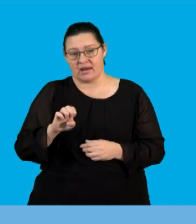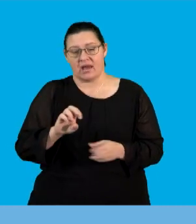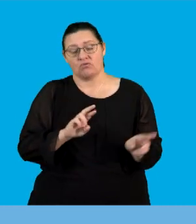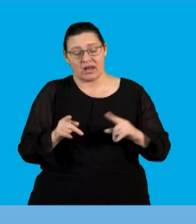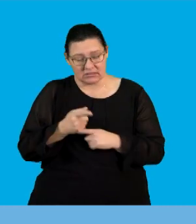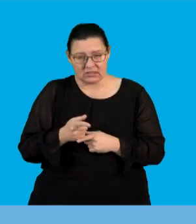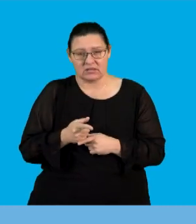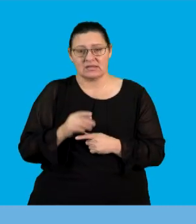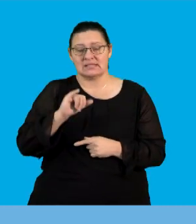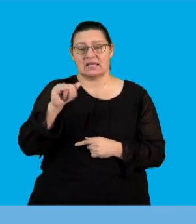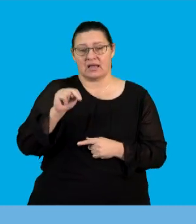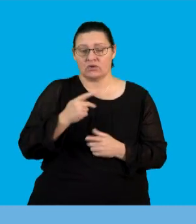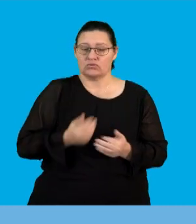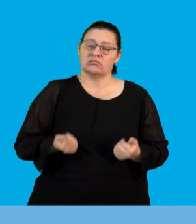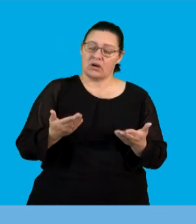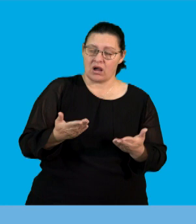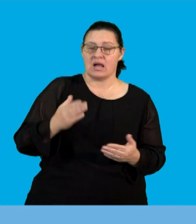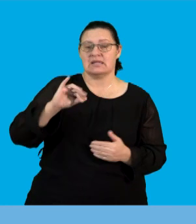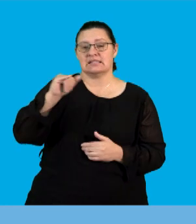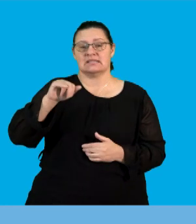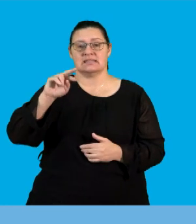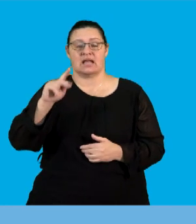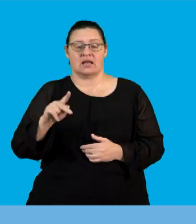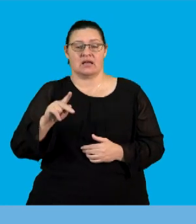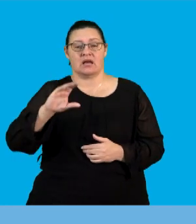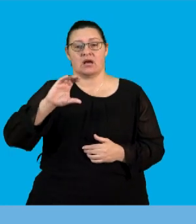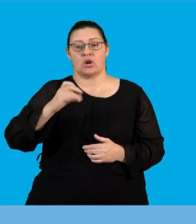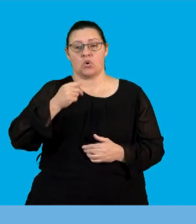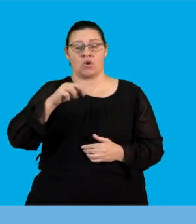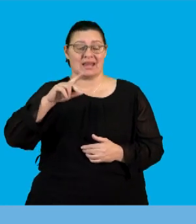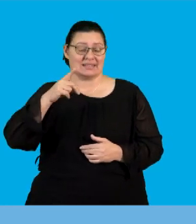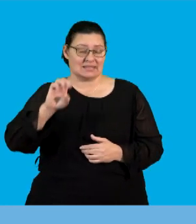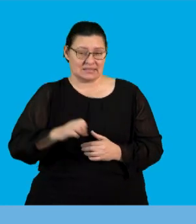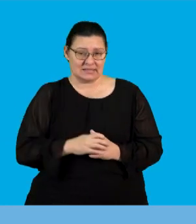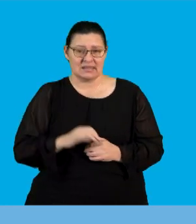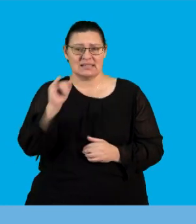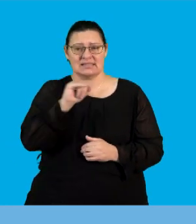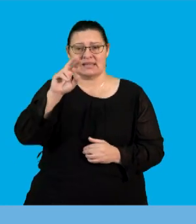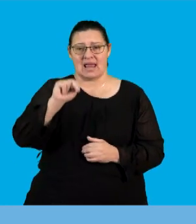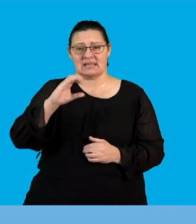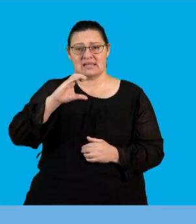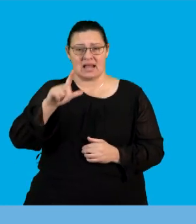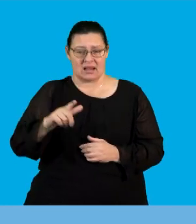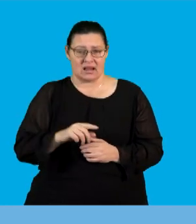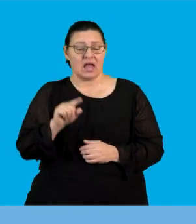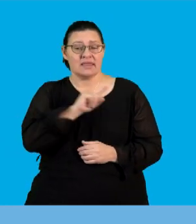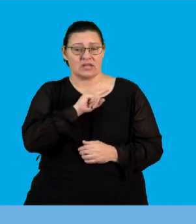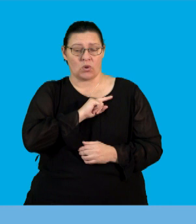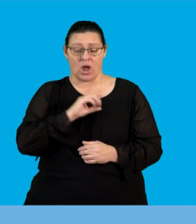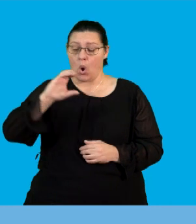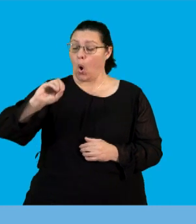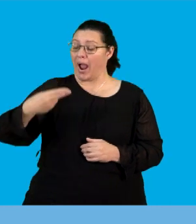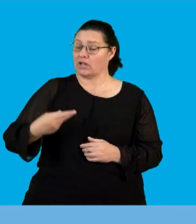chlorine reacting with the zinc to form our salt, being the zinc chloride. And then the hydrogen, because it doesn't have any O or any